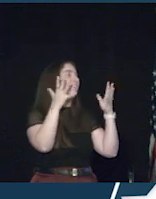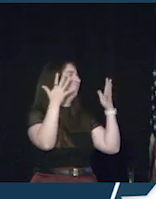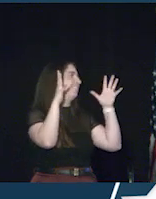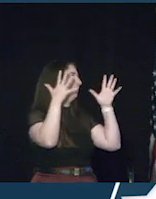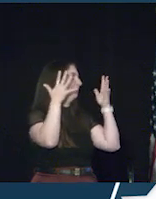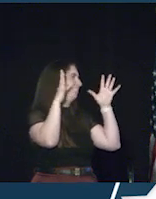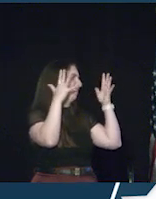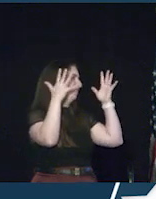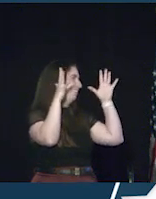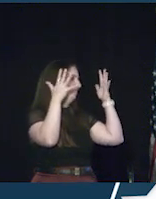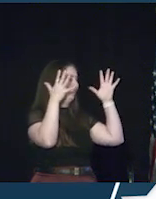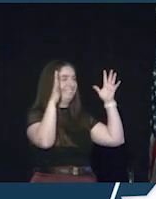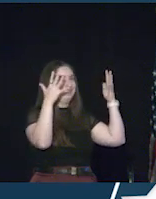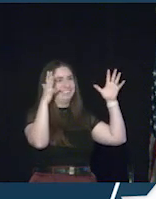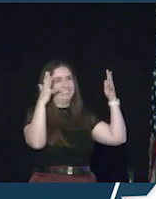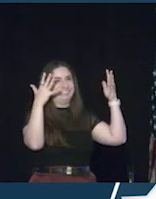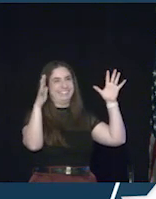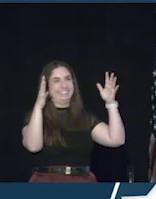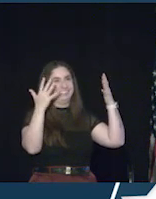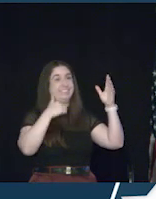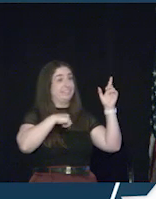Chicago.